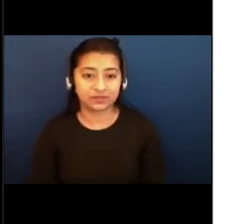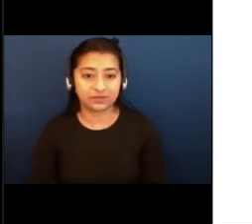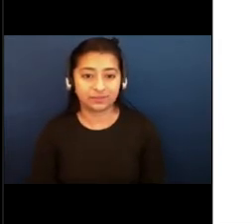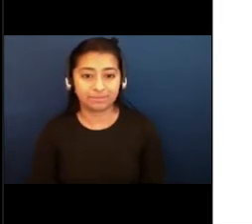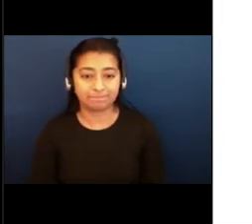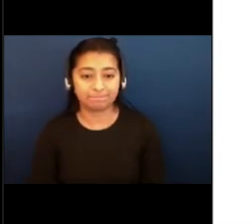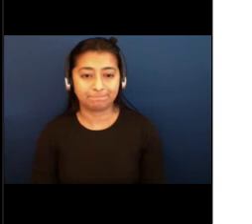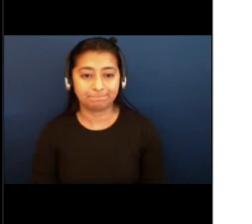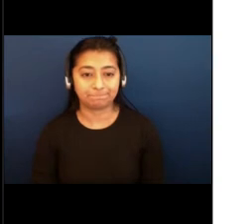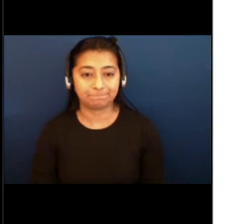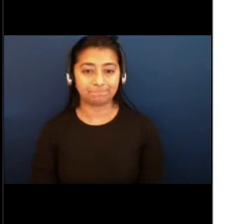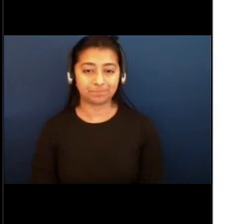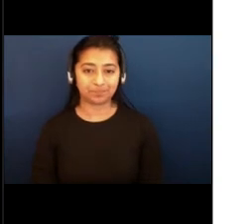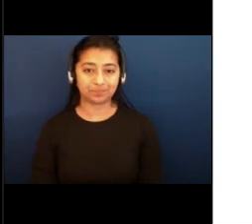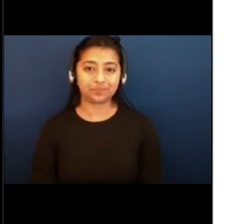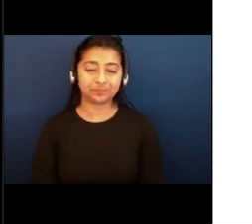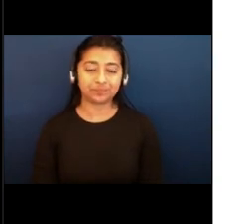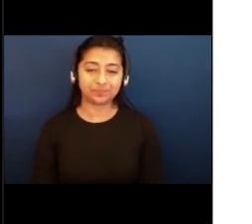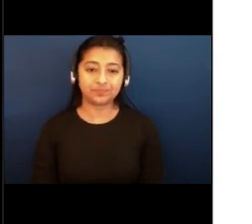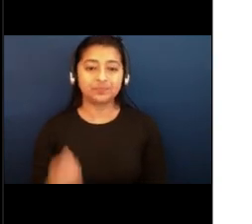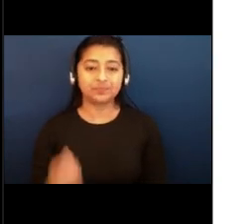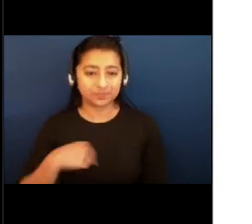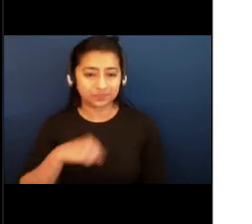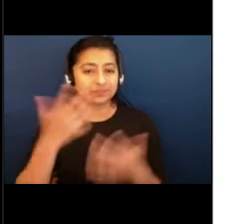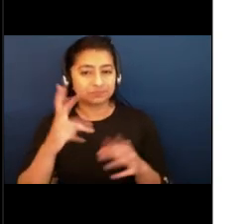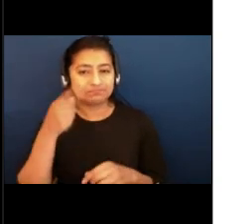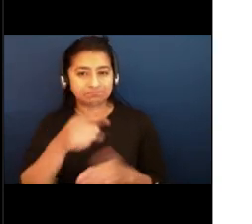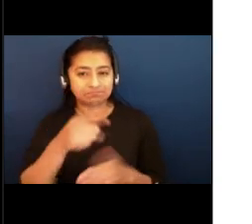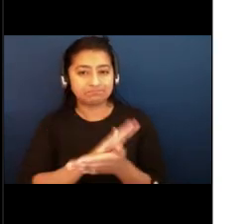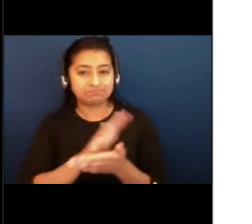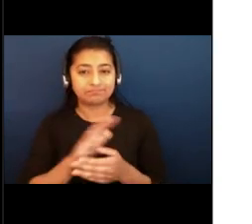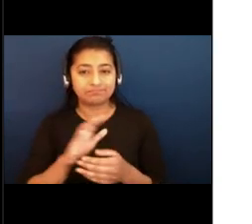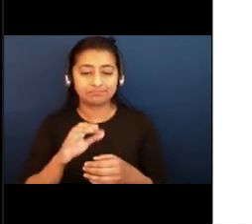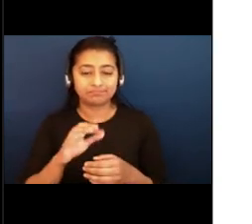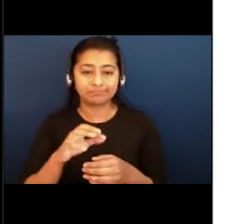So again, we've seen these papers in language sometimes.